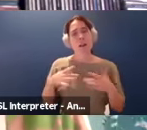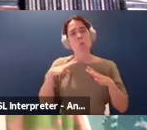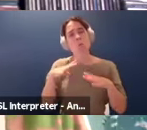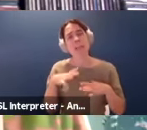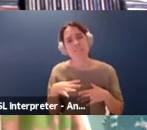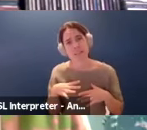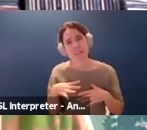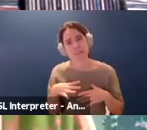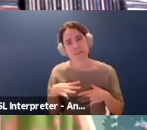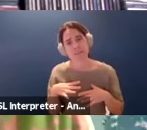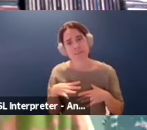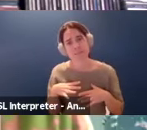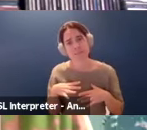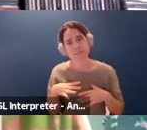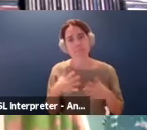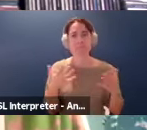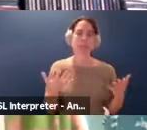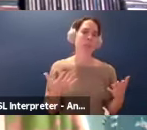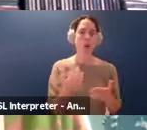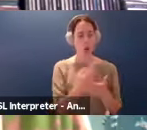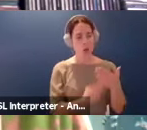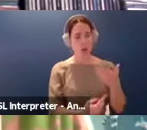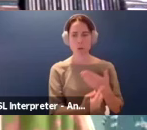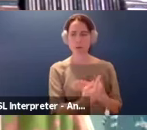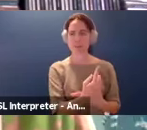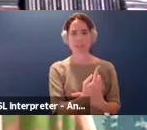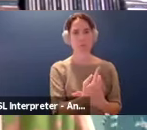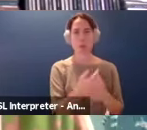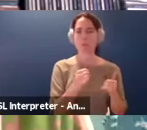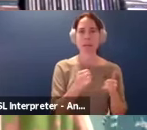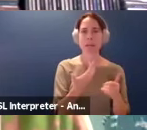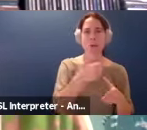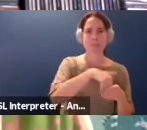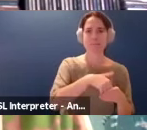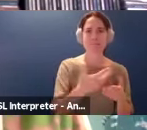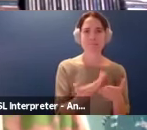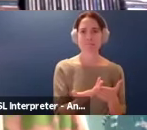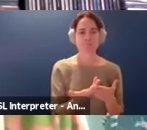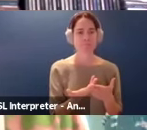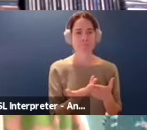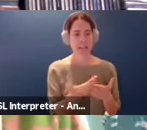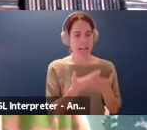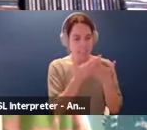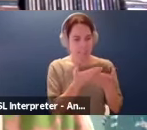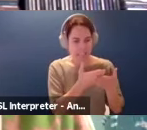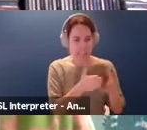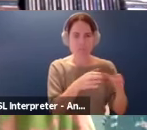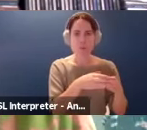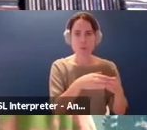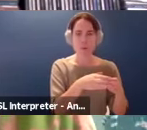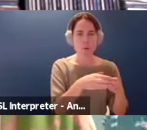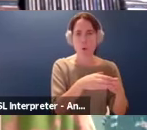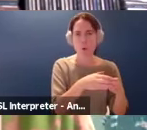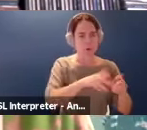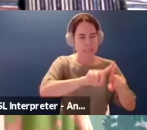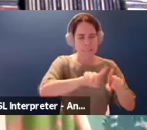um at a class on a team in a study group in a leadership position and vinila sarah made a proposal